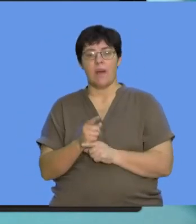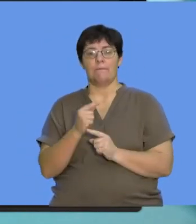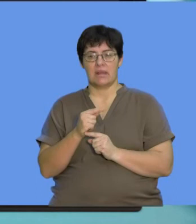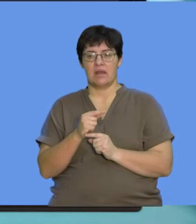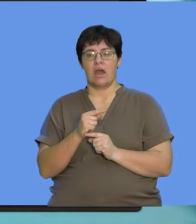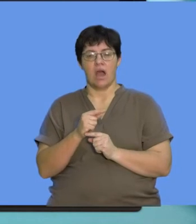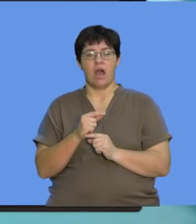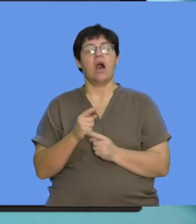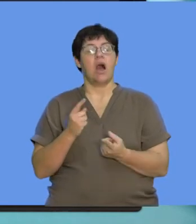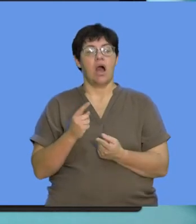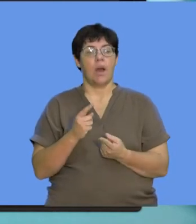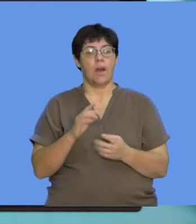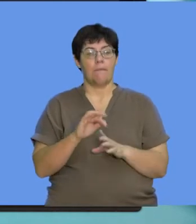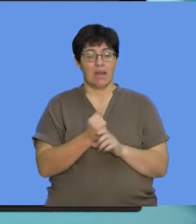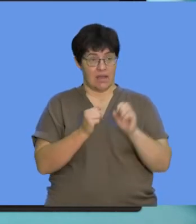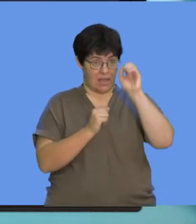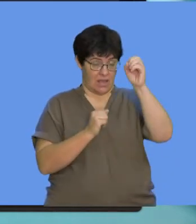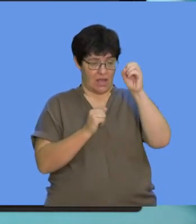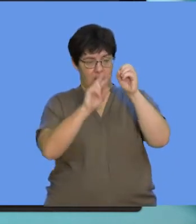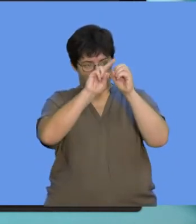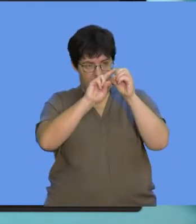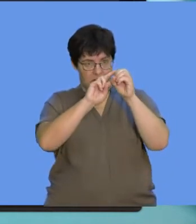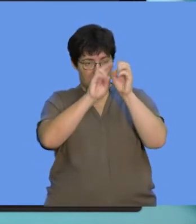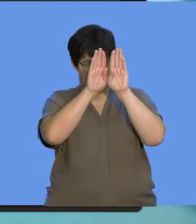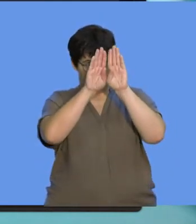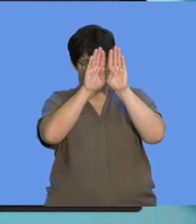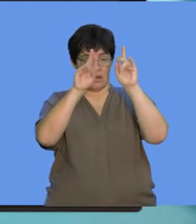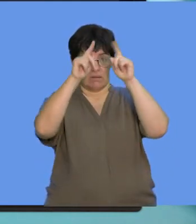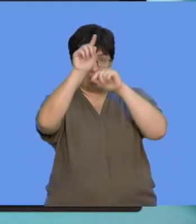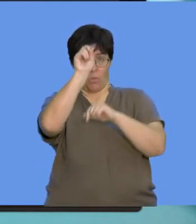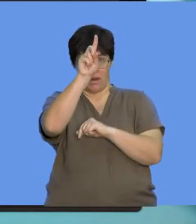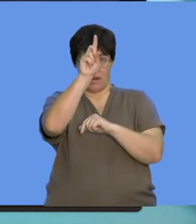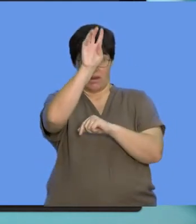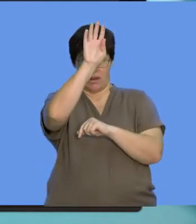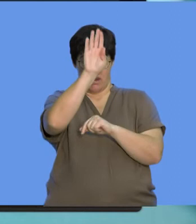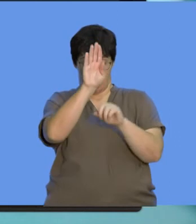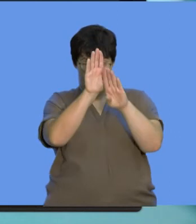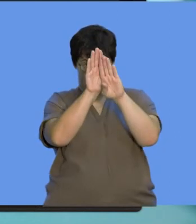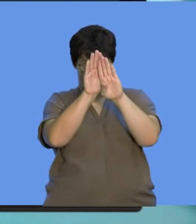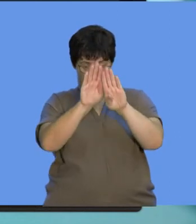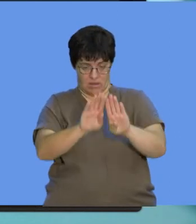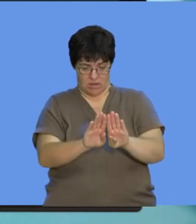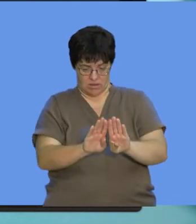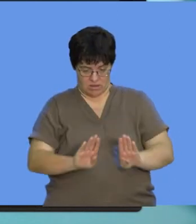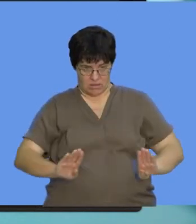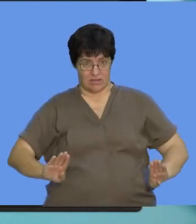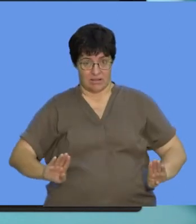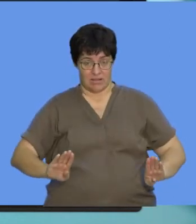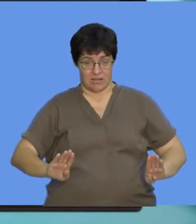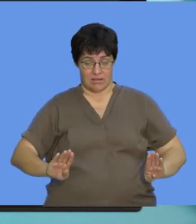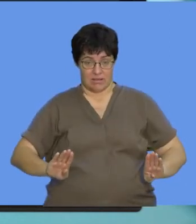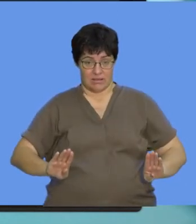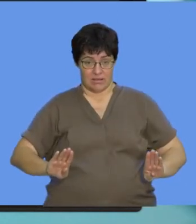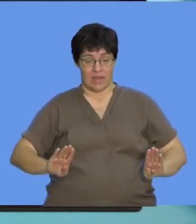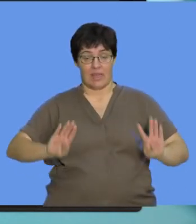free nucleotides to easily base pair when the strands are separated. So based on the unwinding